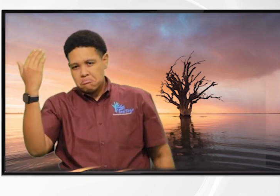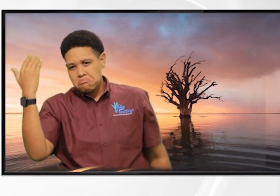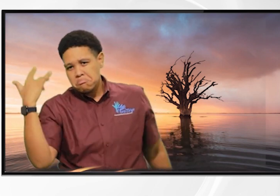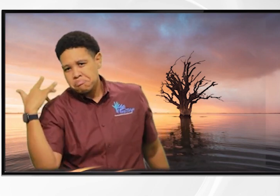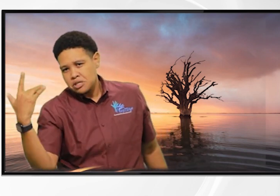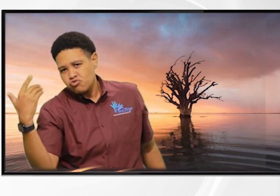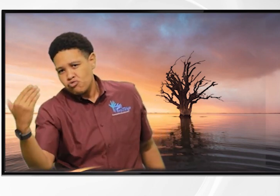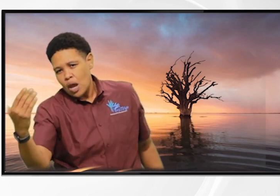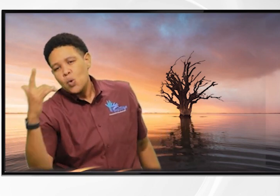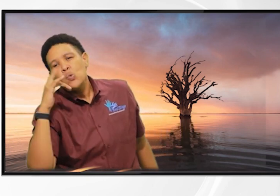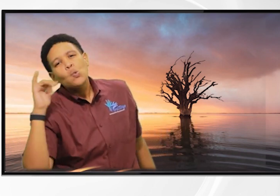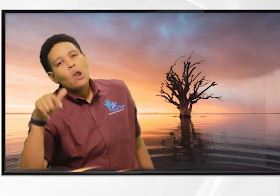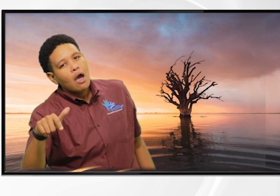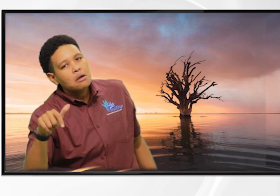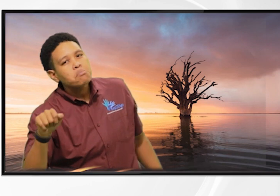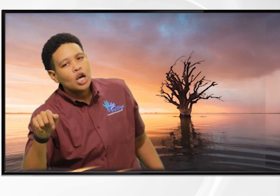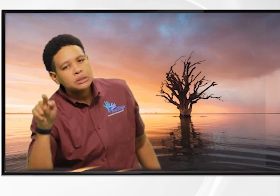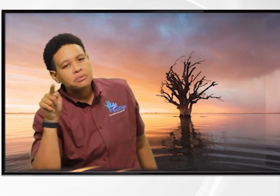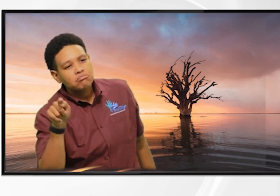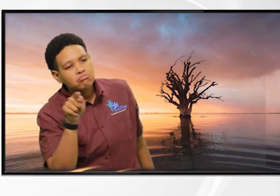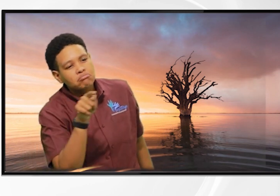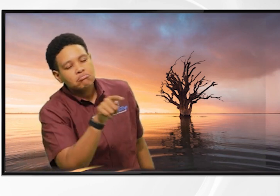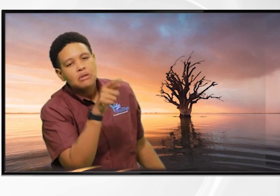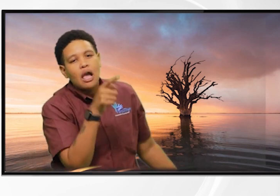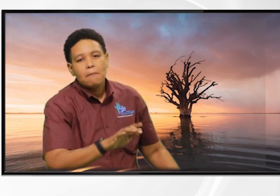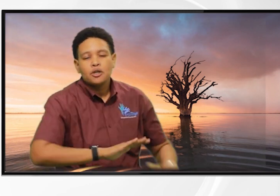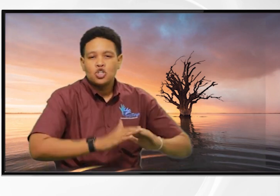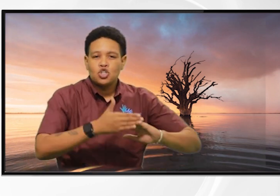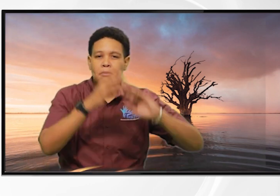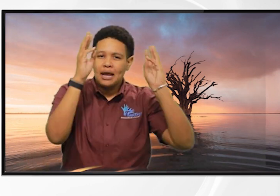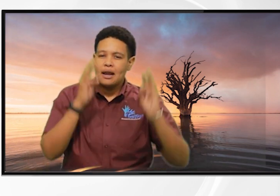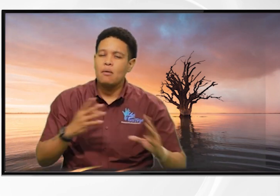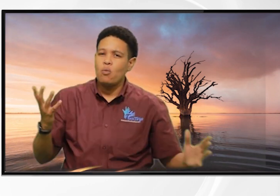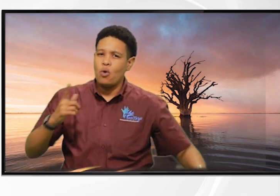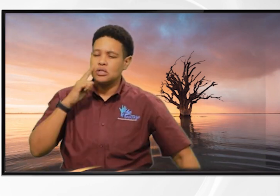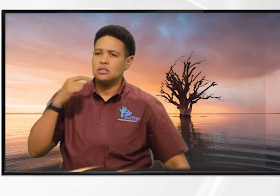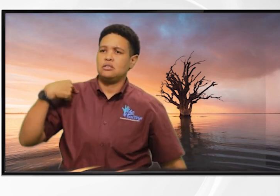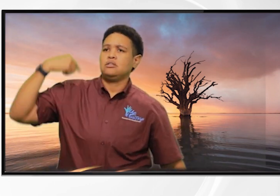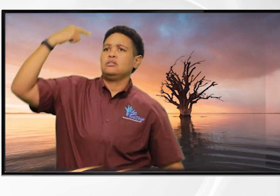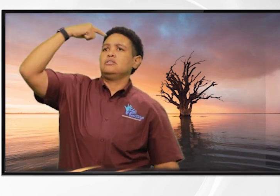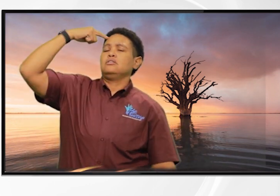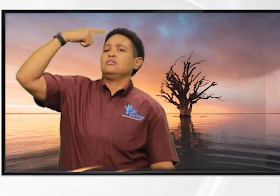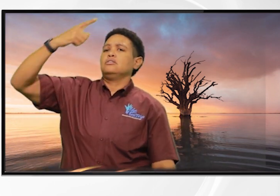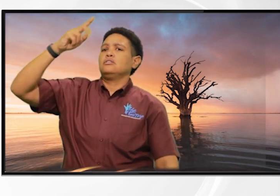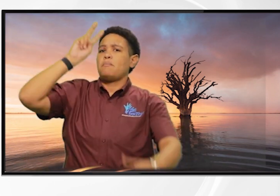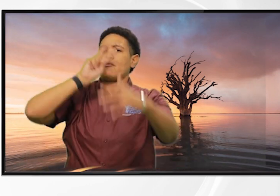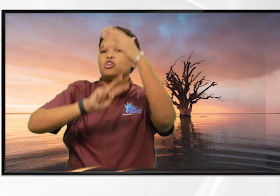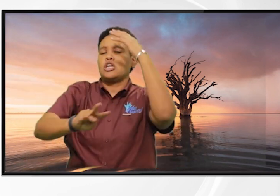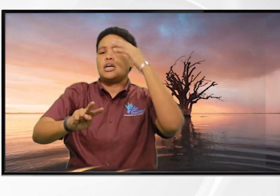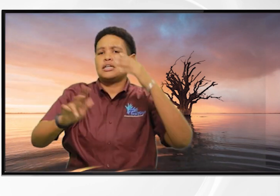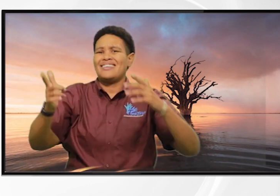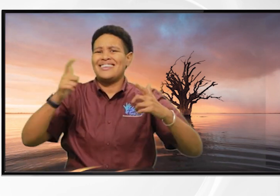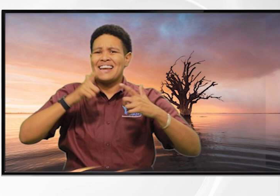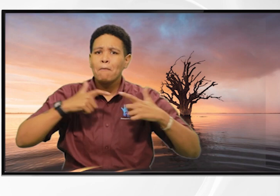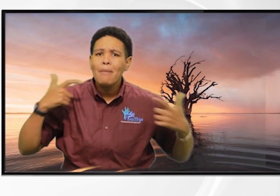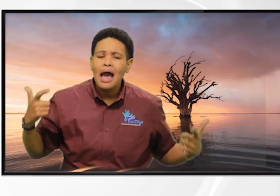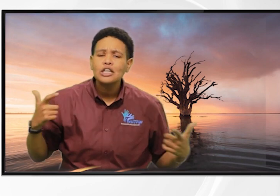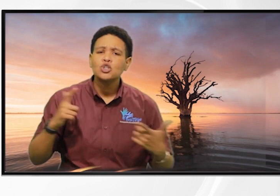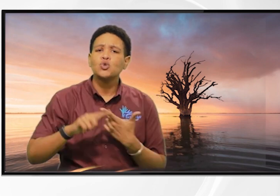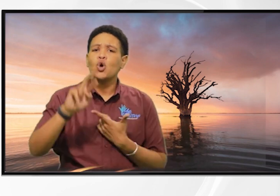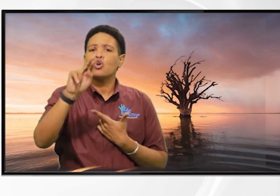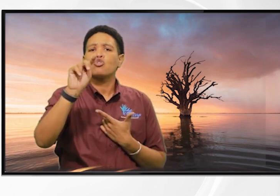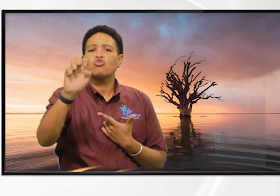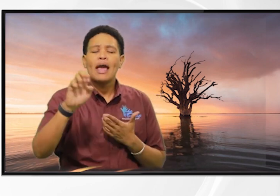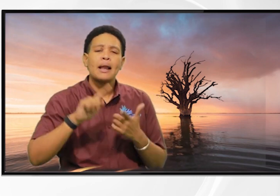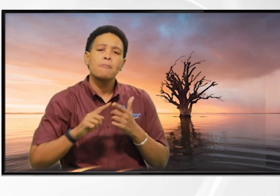Jamaican climate. What are striking about the projections are the magnitude, rate, and